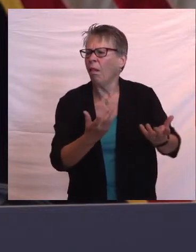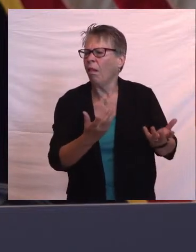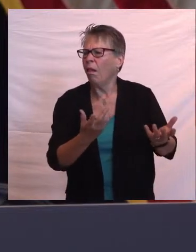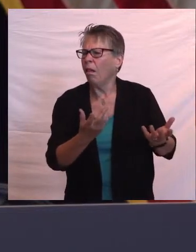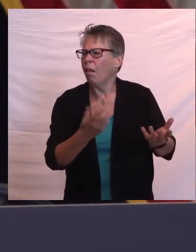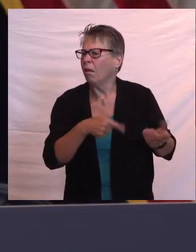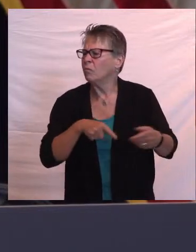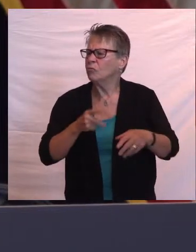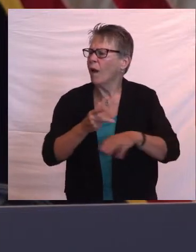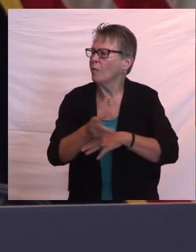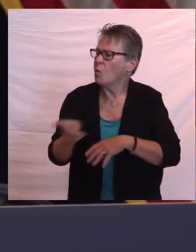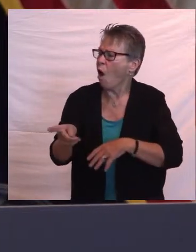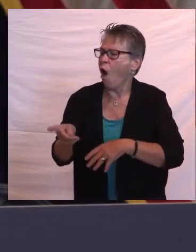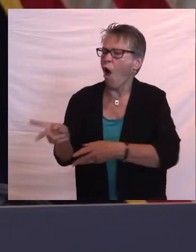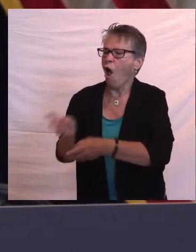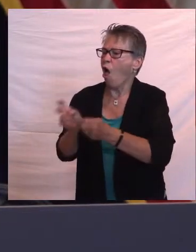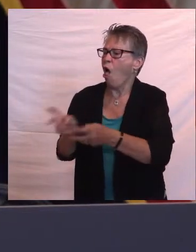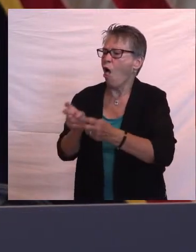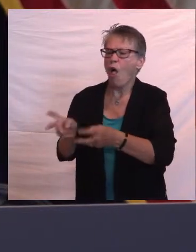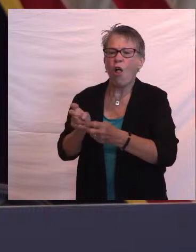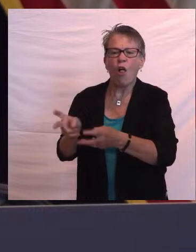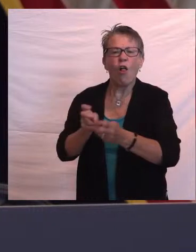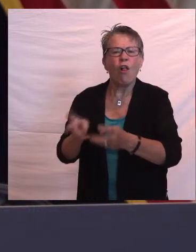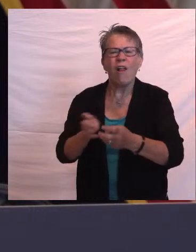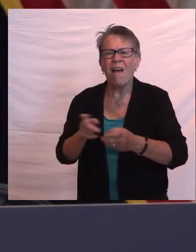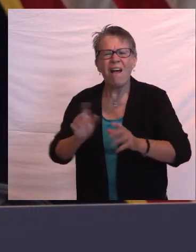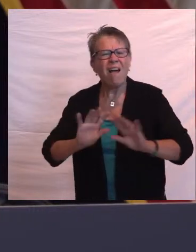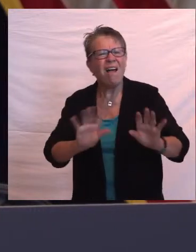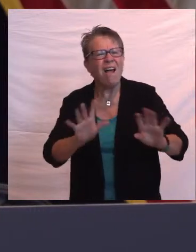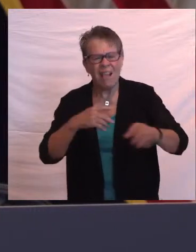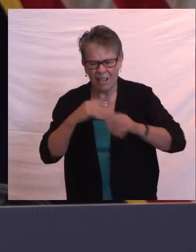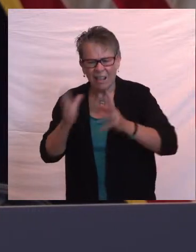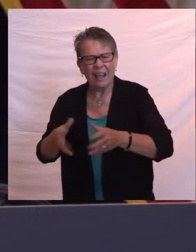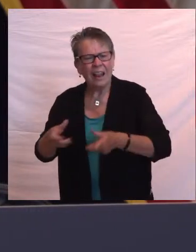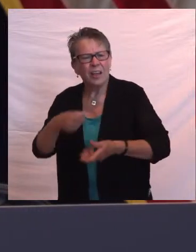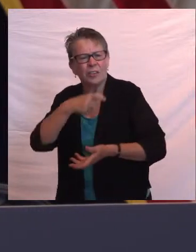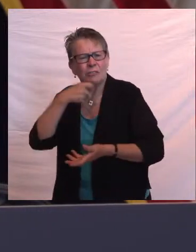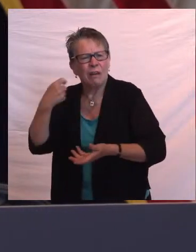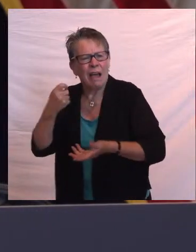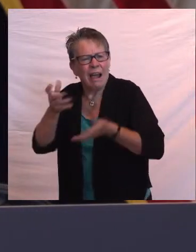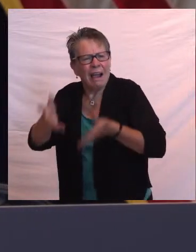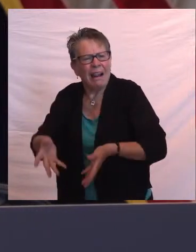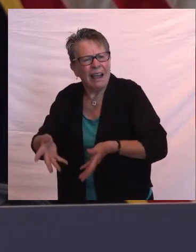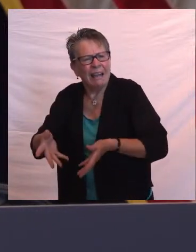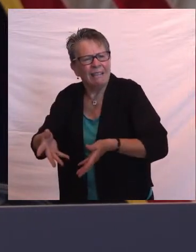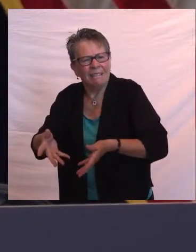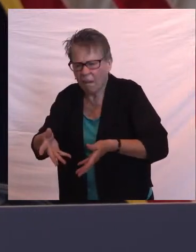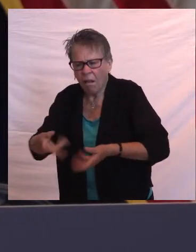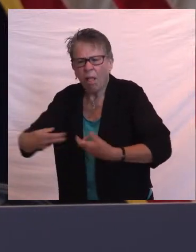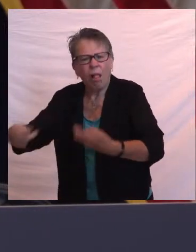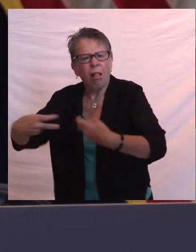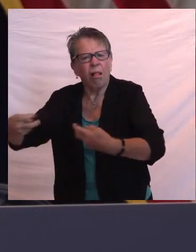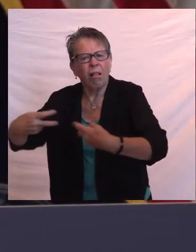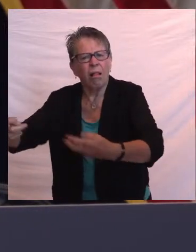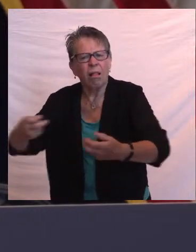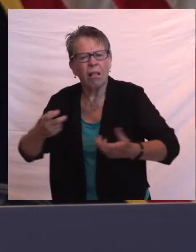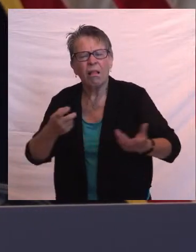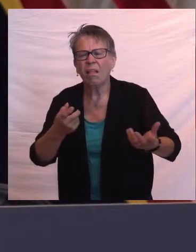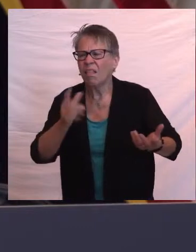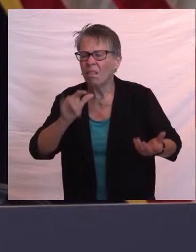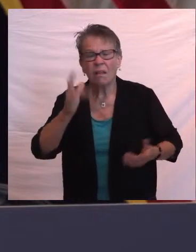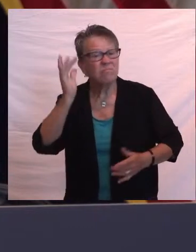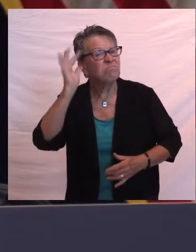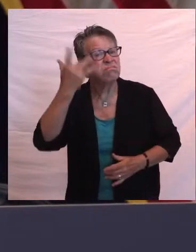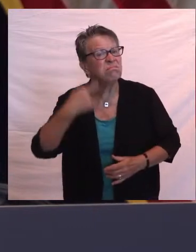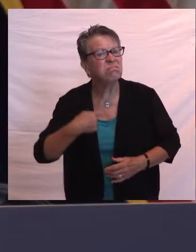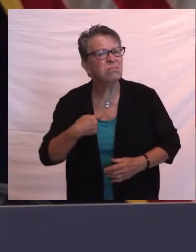one of the greatest, tragedies of their lives, that became not only a nuisance. So, not really sure that was criminal behavior, but it